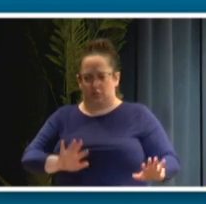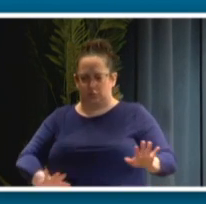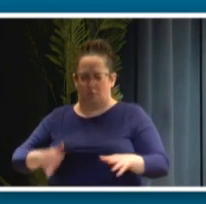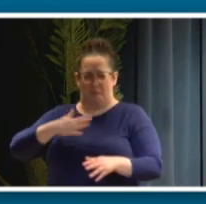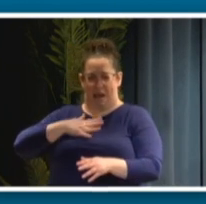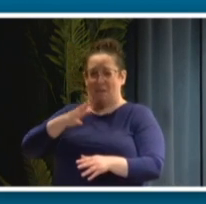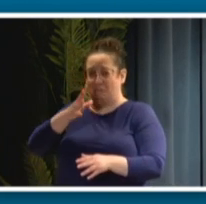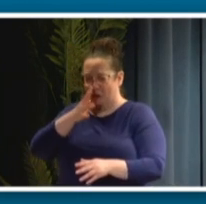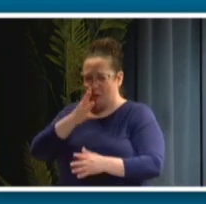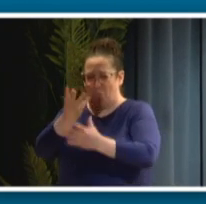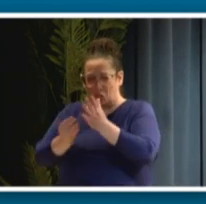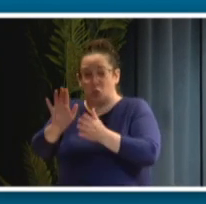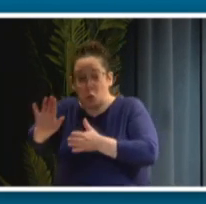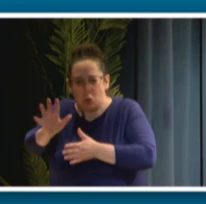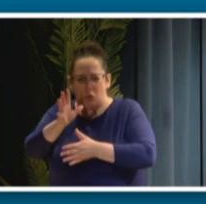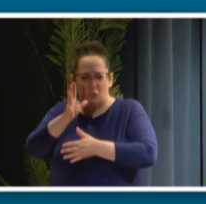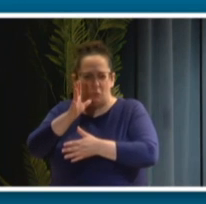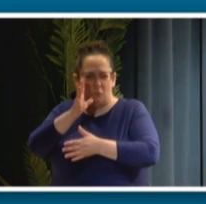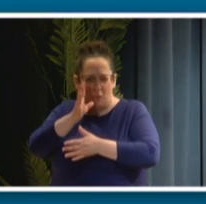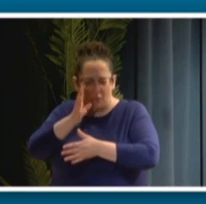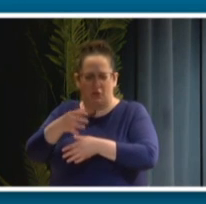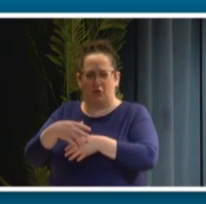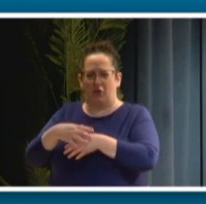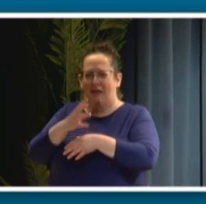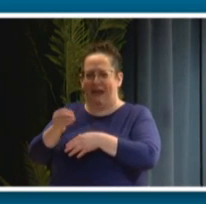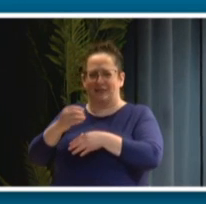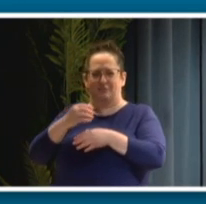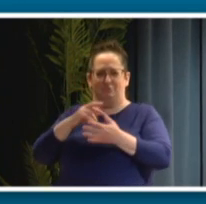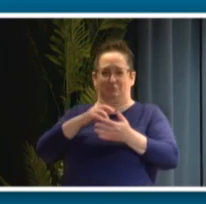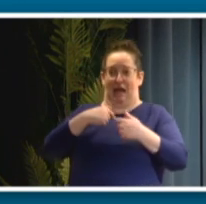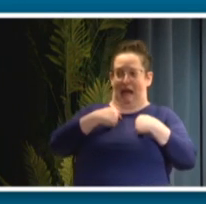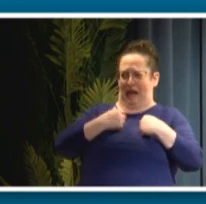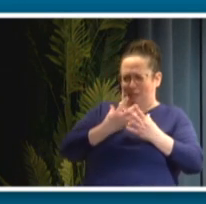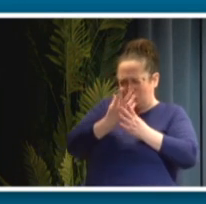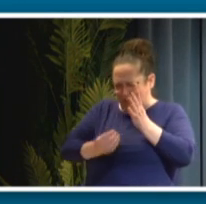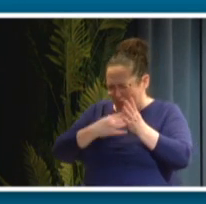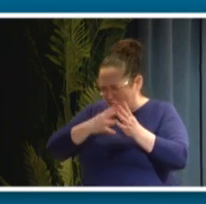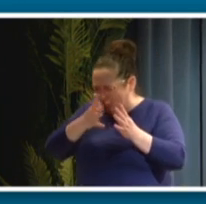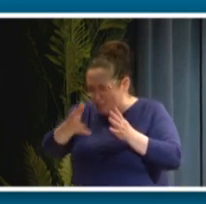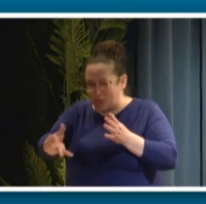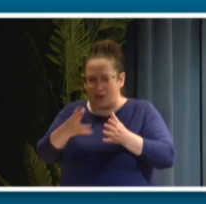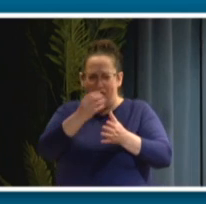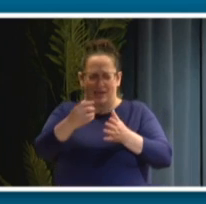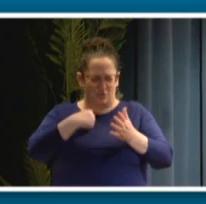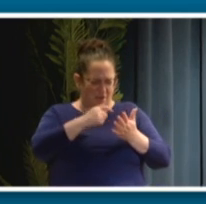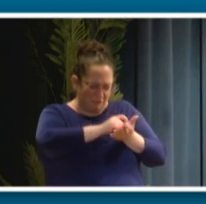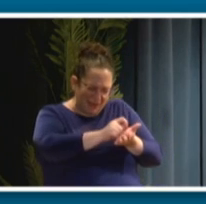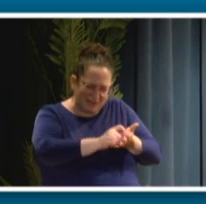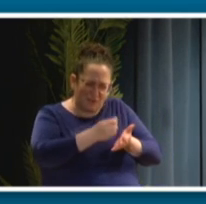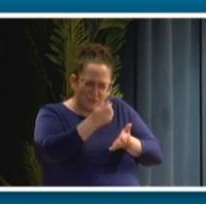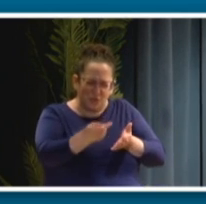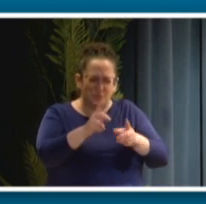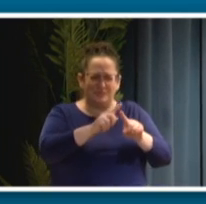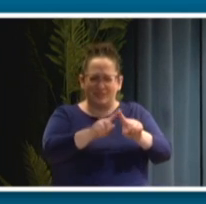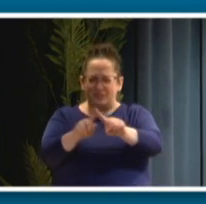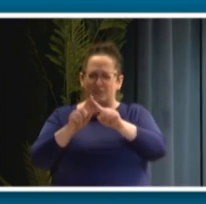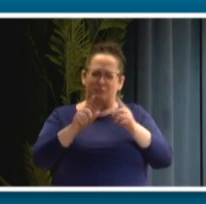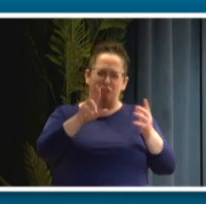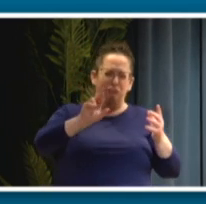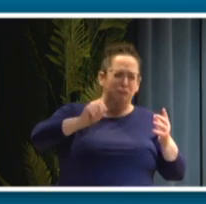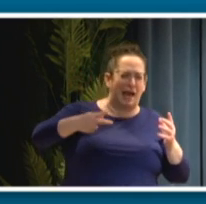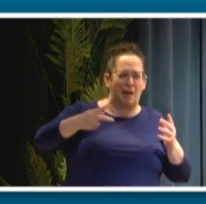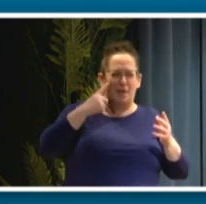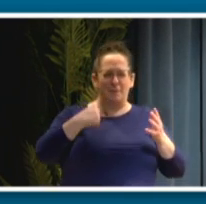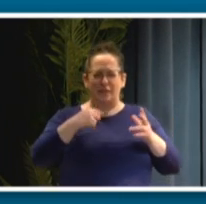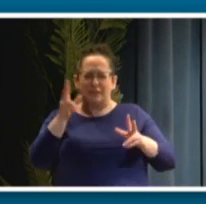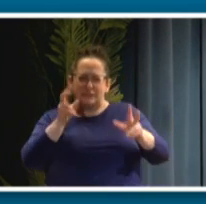trying to figure out how to console her. So I do the thing that I had been studying all this time with these rap lyrics, and I write down a few lines. This sort of is read at the